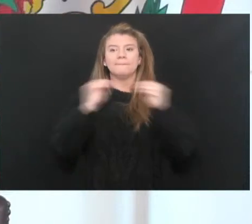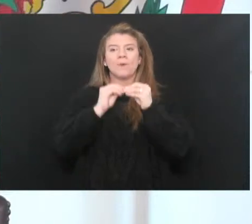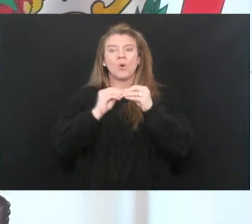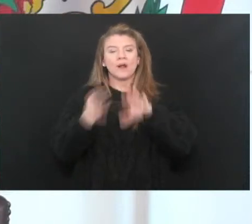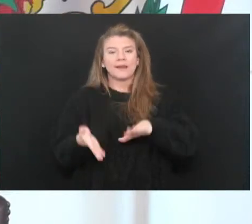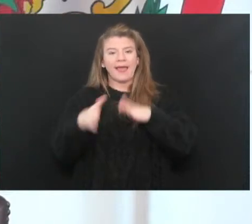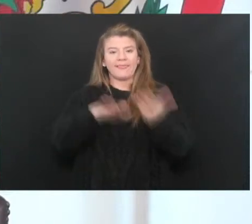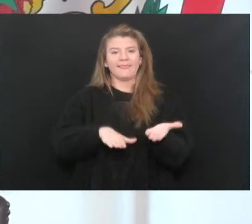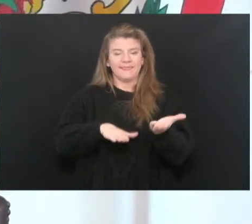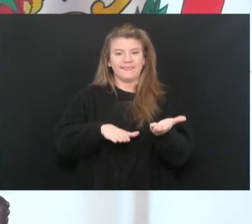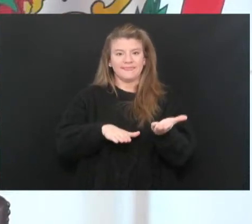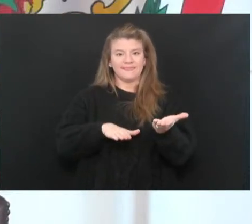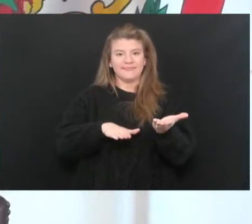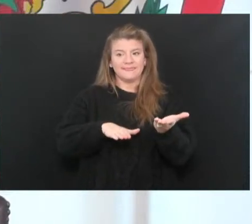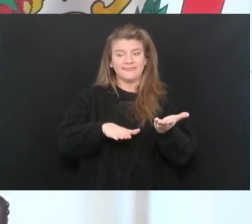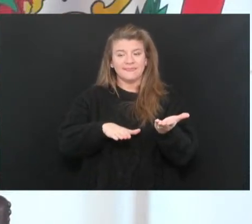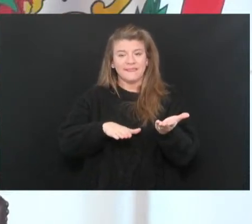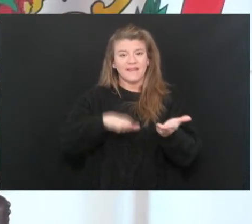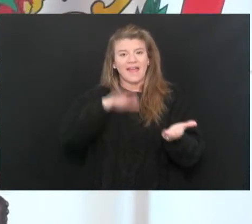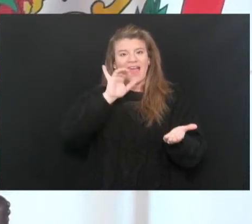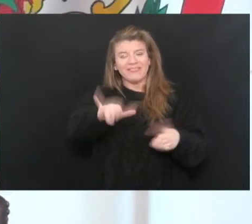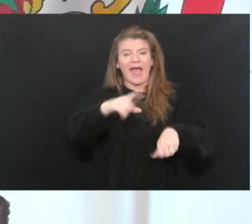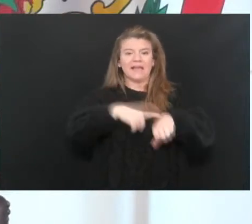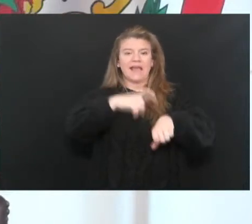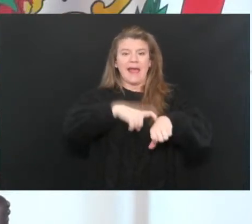be the motivation for us to go do this.